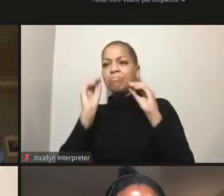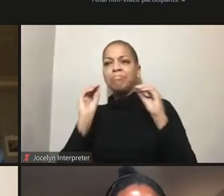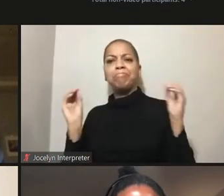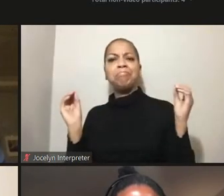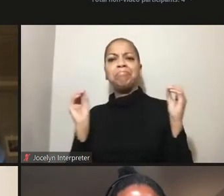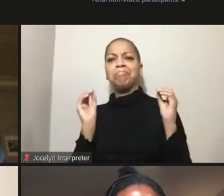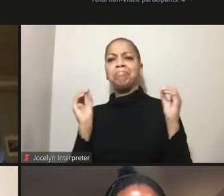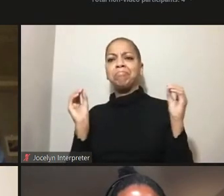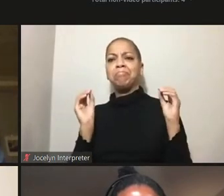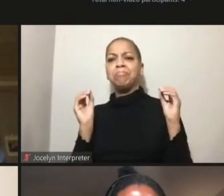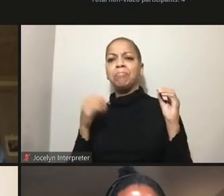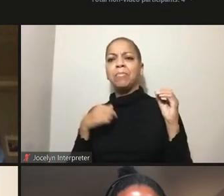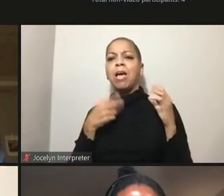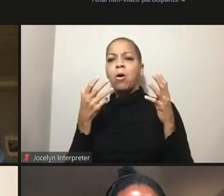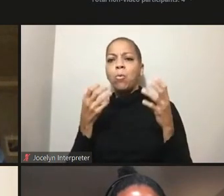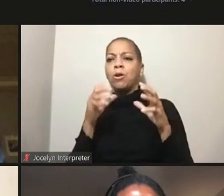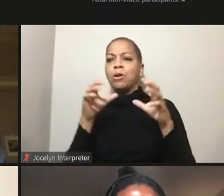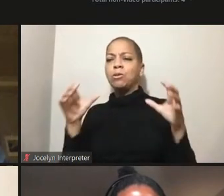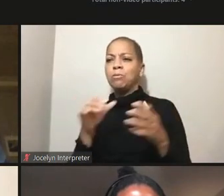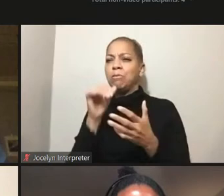And I'd like to do that for someone else.